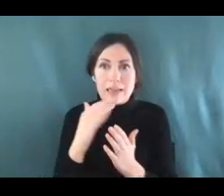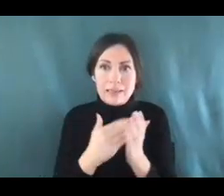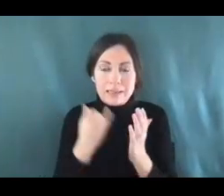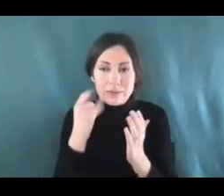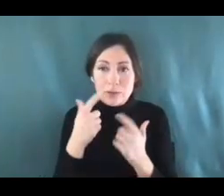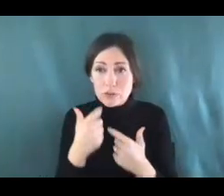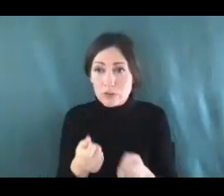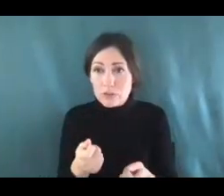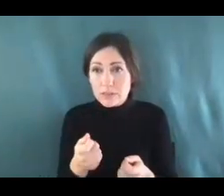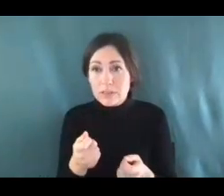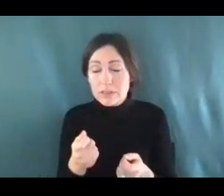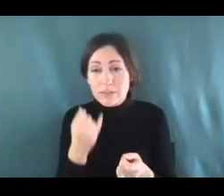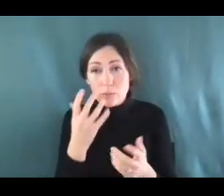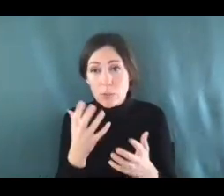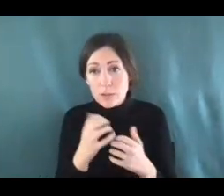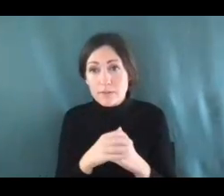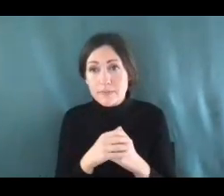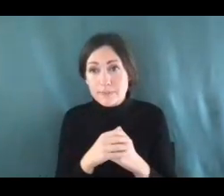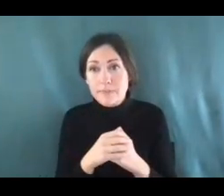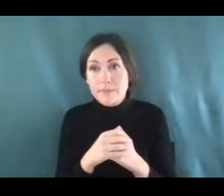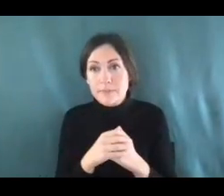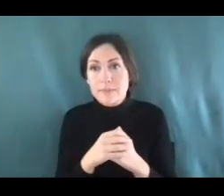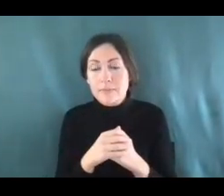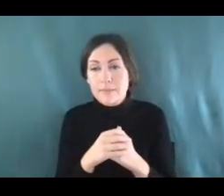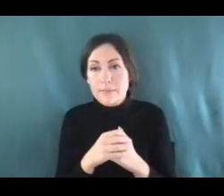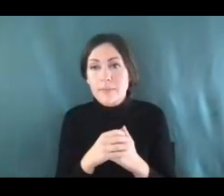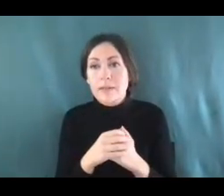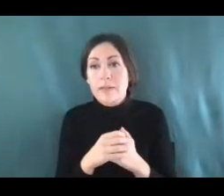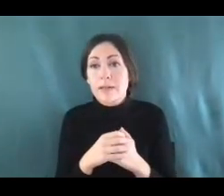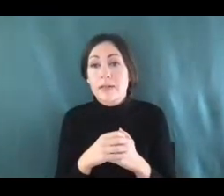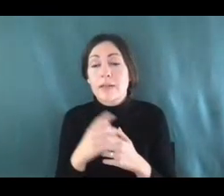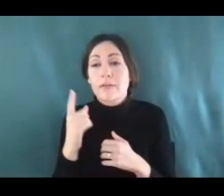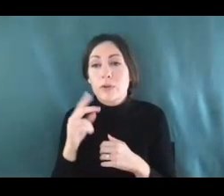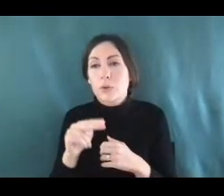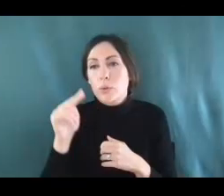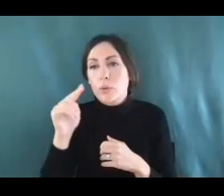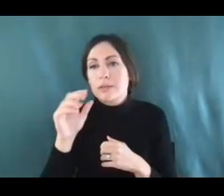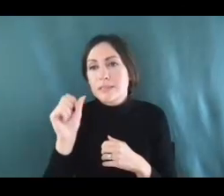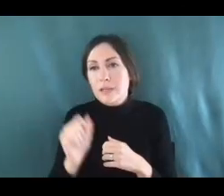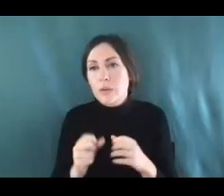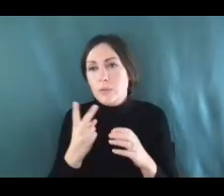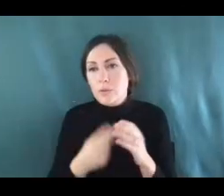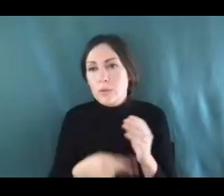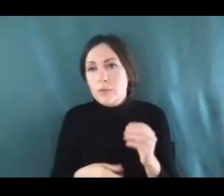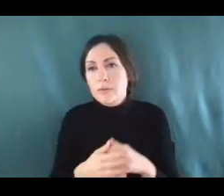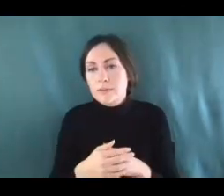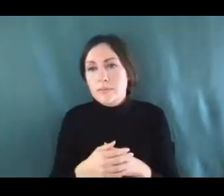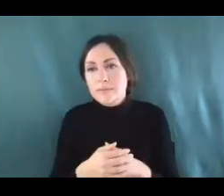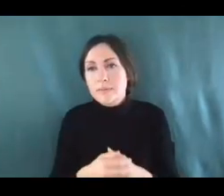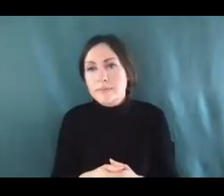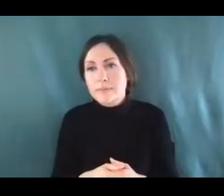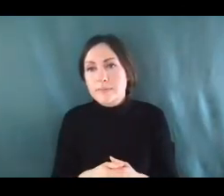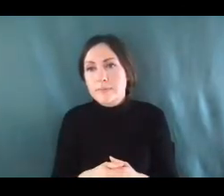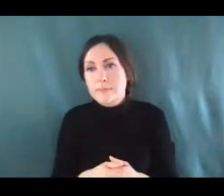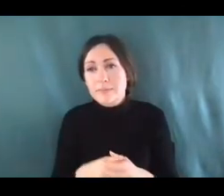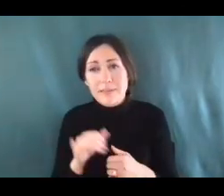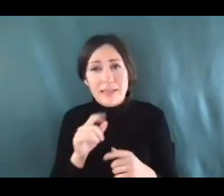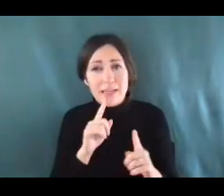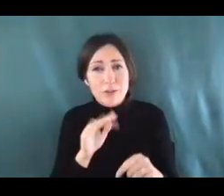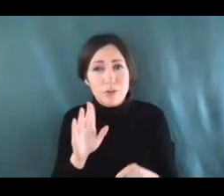Bishop Radden, if you would like, and for the North and the South. Okay, did I answer